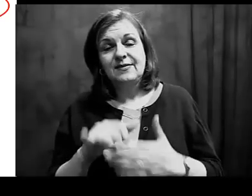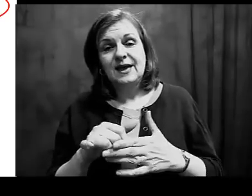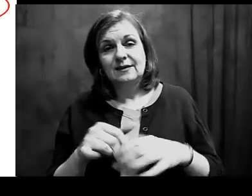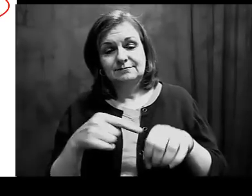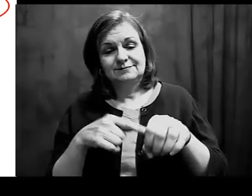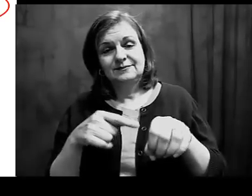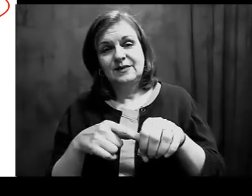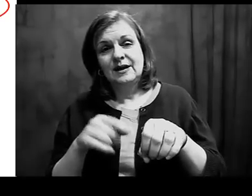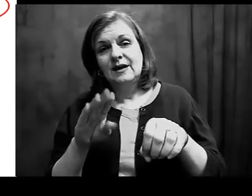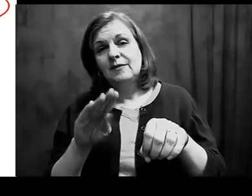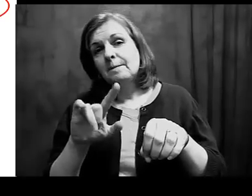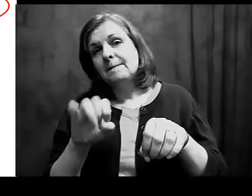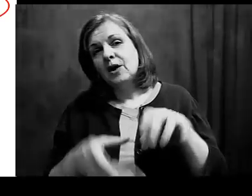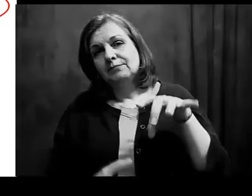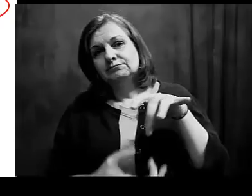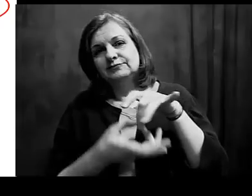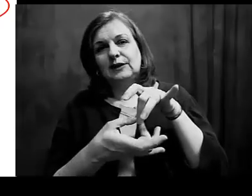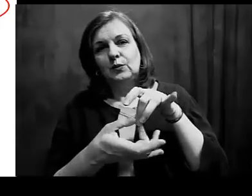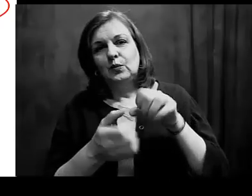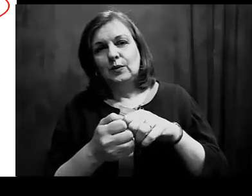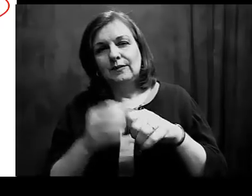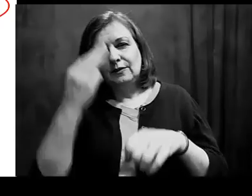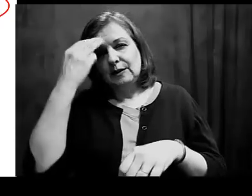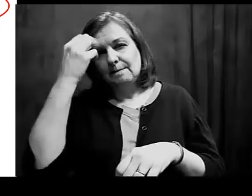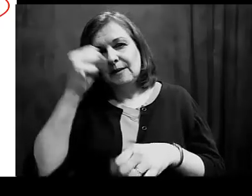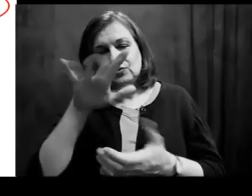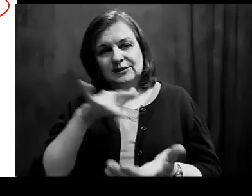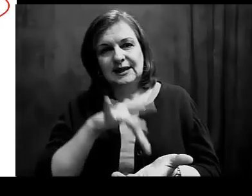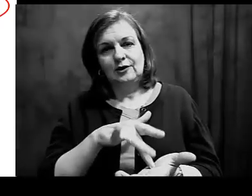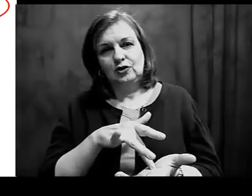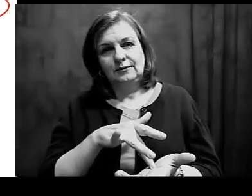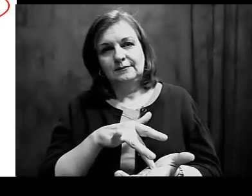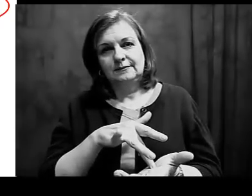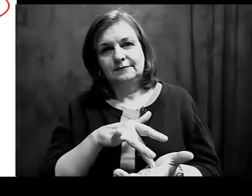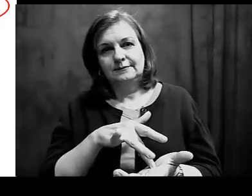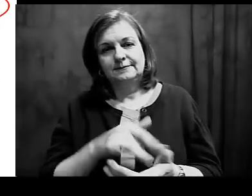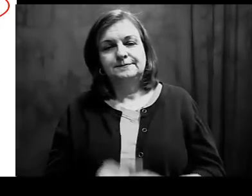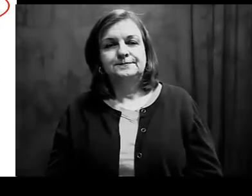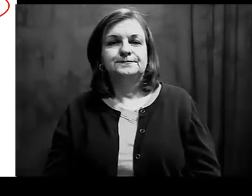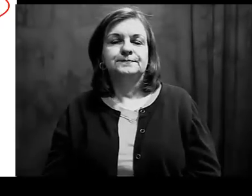what we see is that it directly sits against your memory center